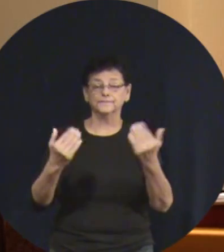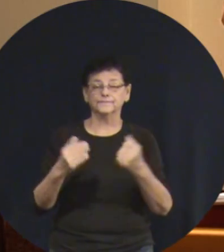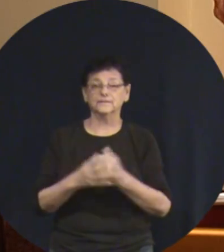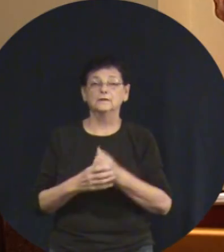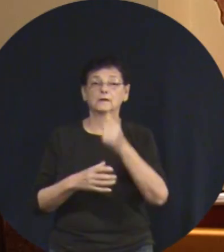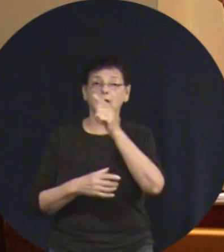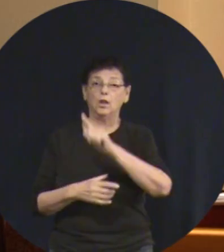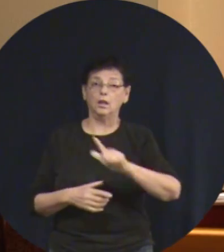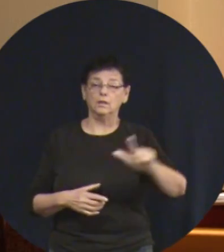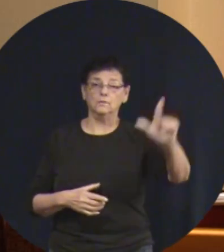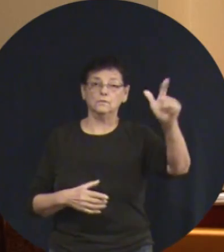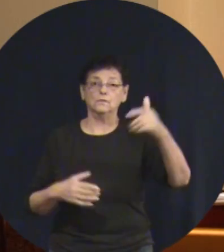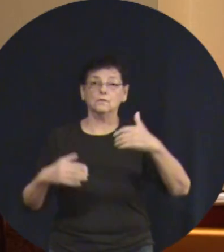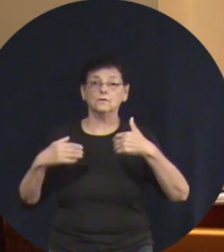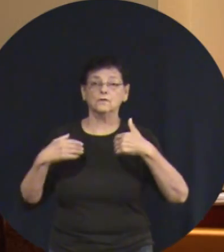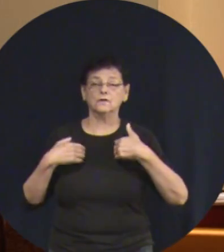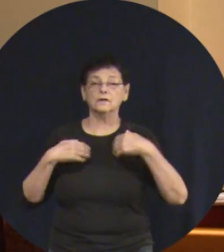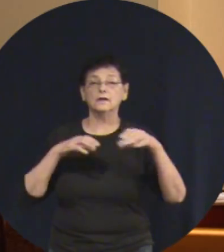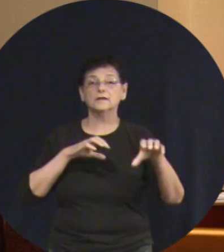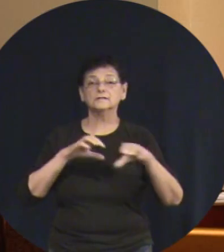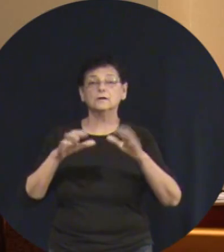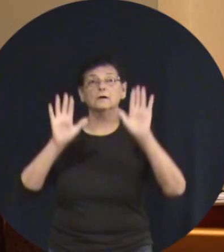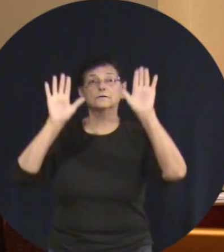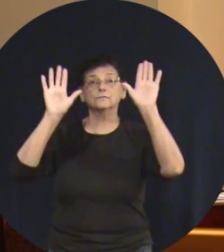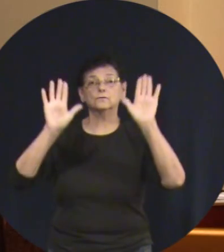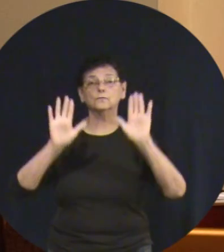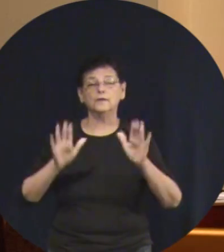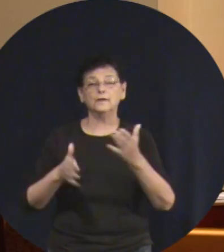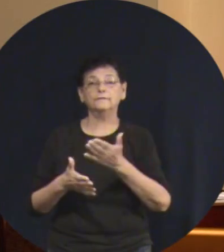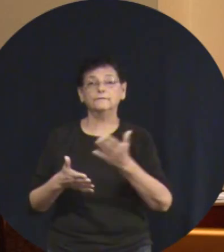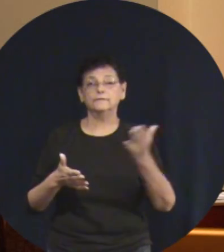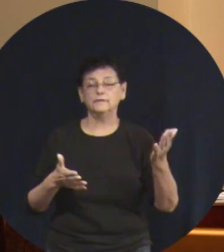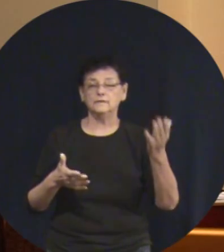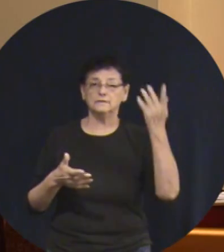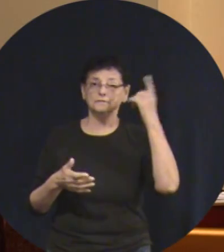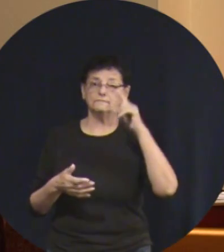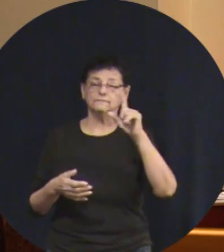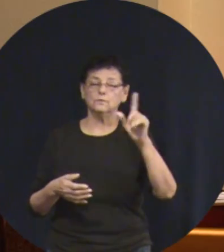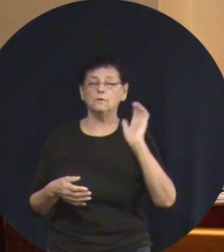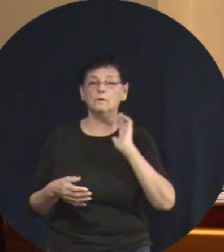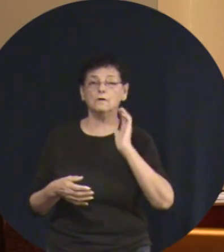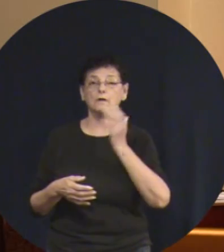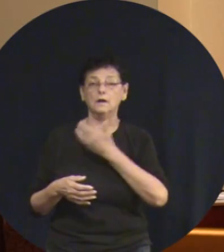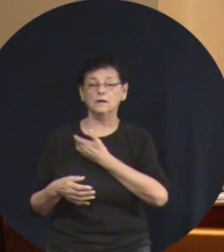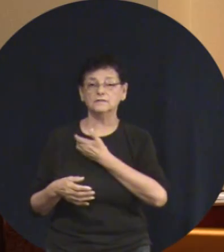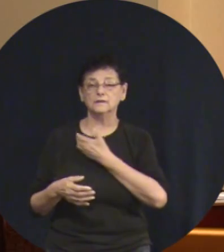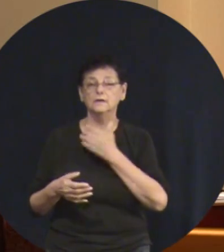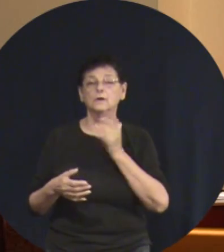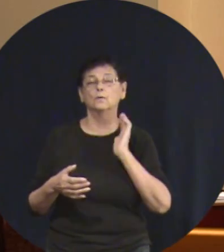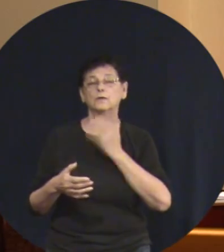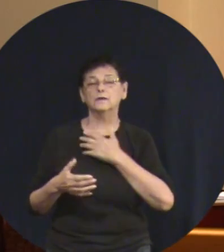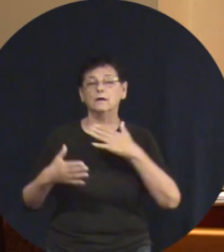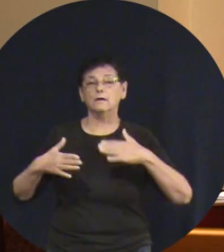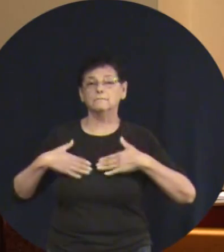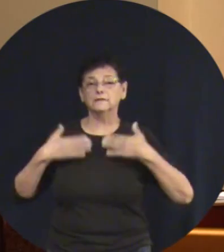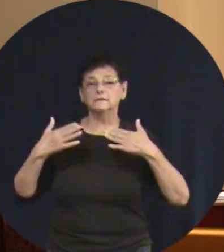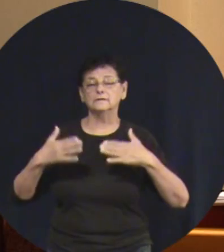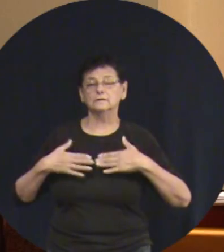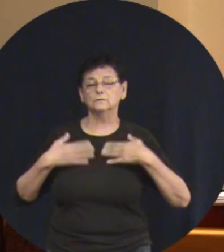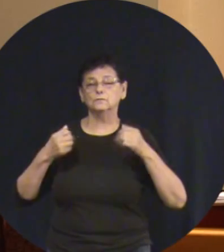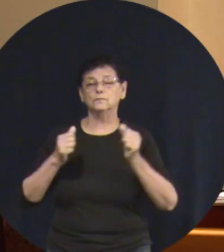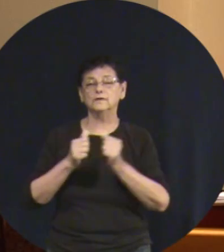indeed. The Lord has done great things for us. We